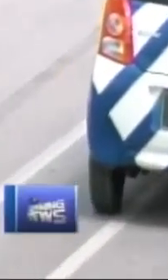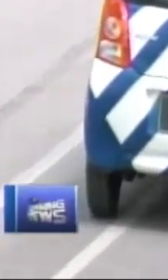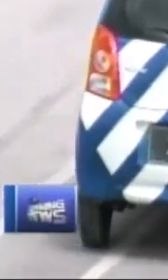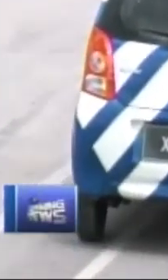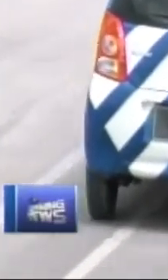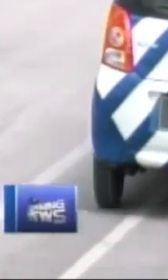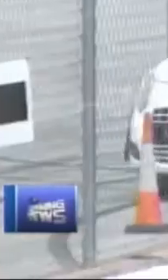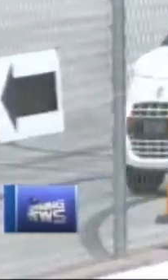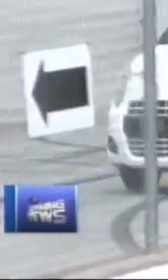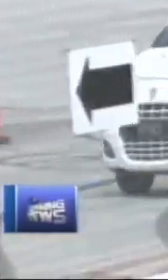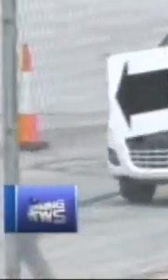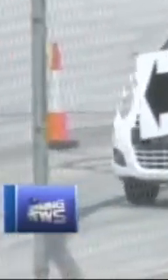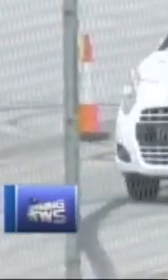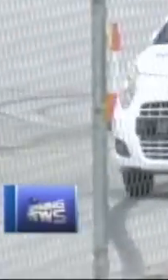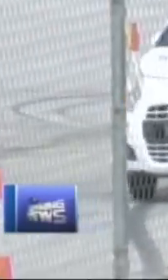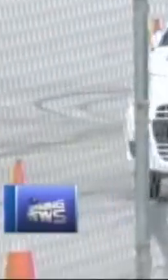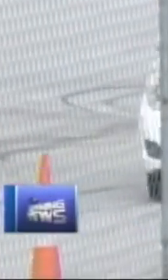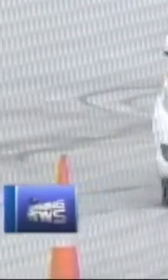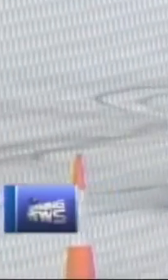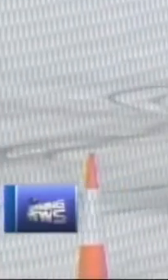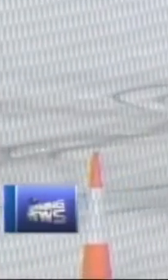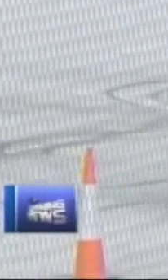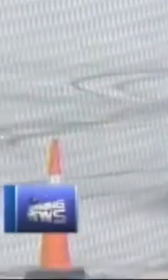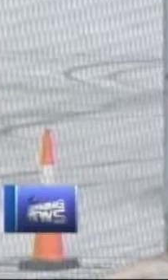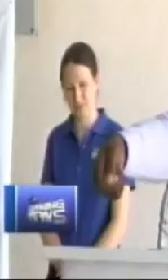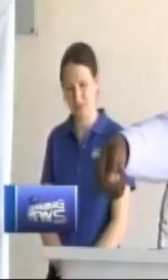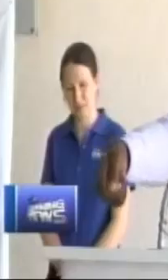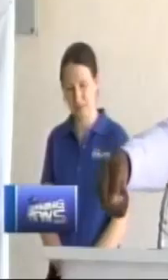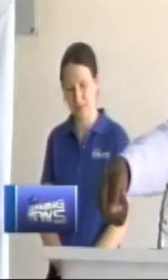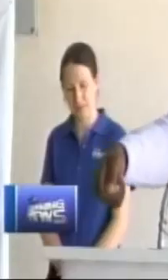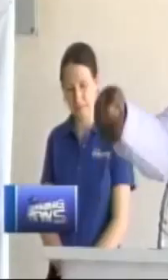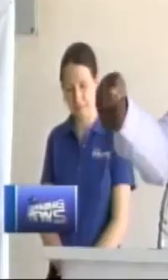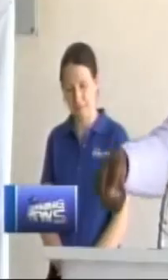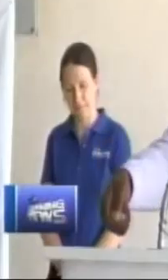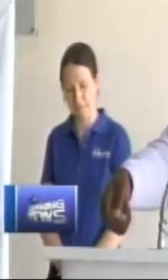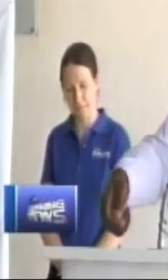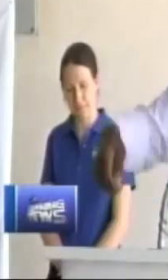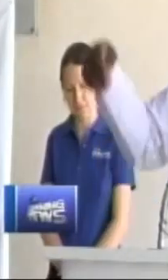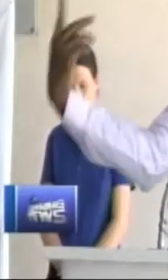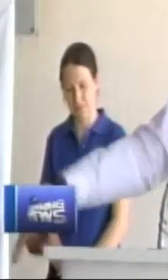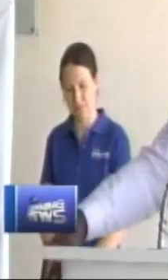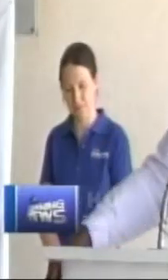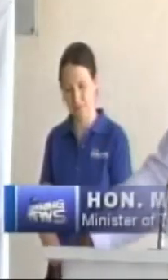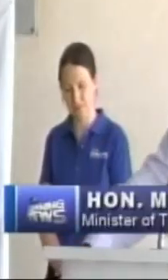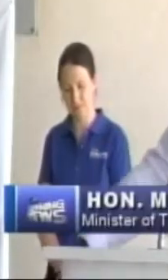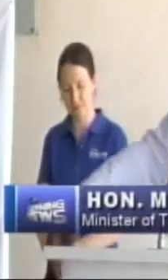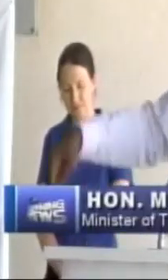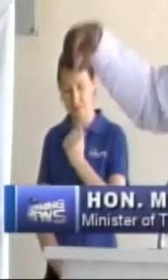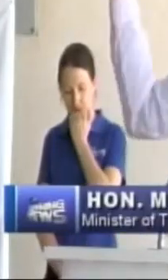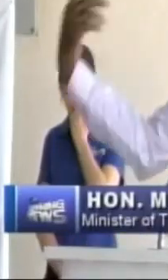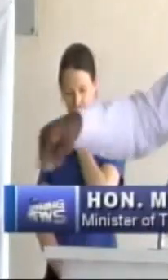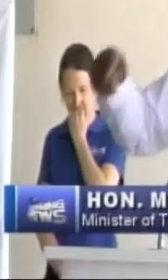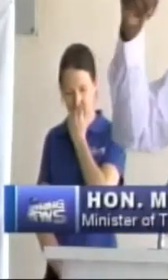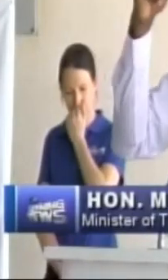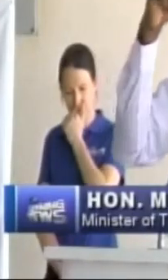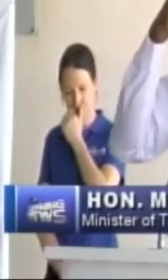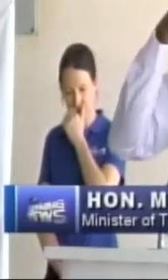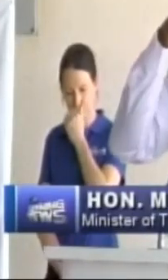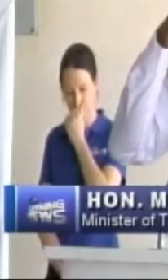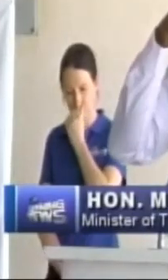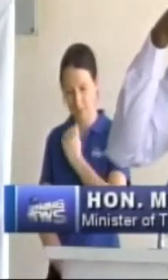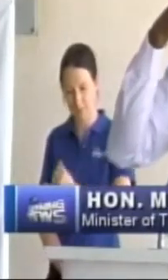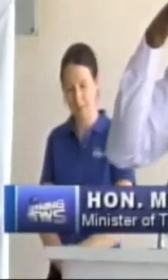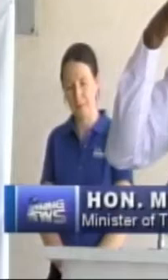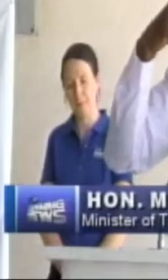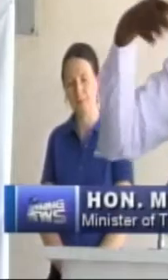being used to help delinquent drivers. It don't make sense slapping a fine on them, sending them to